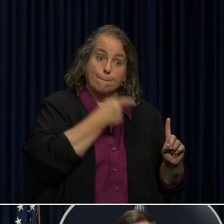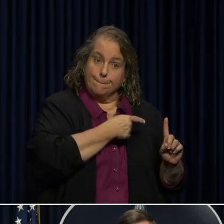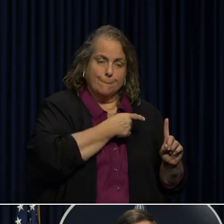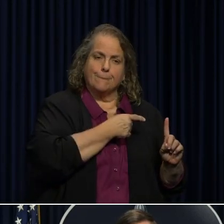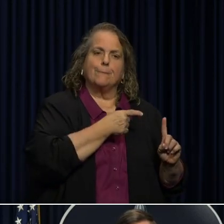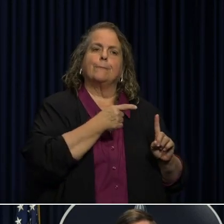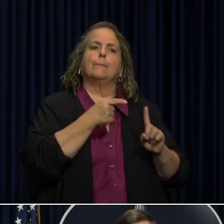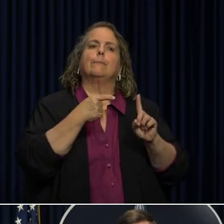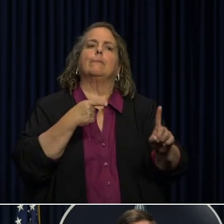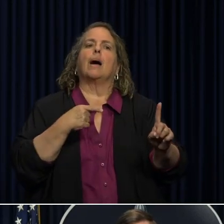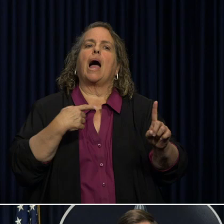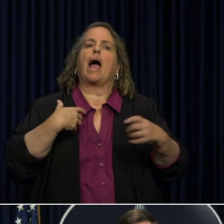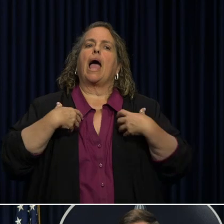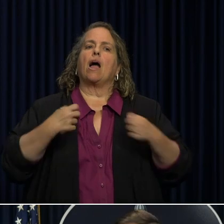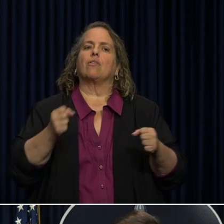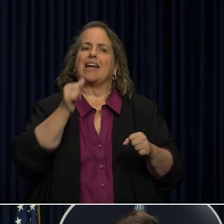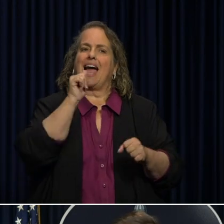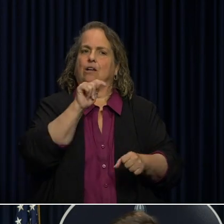address is